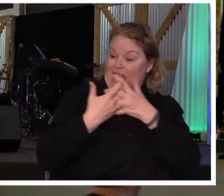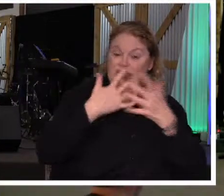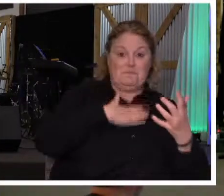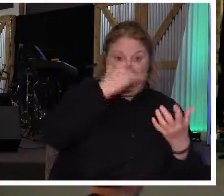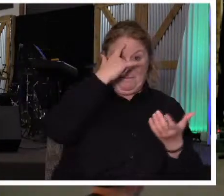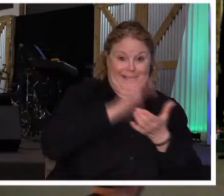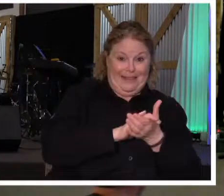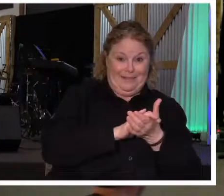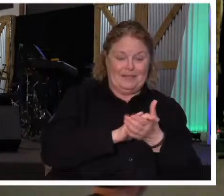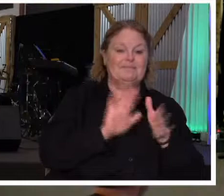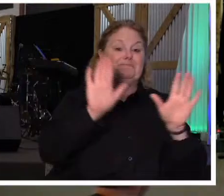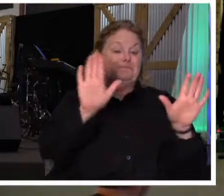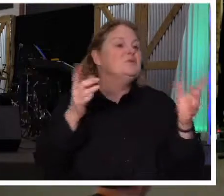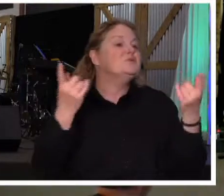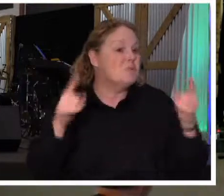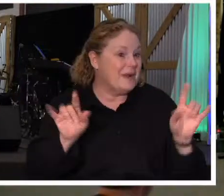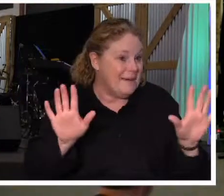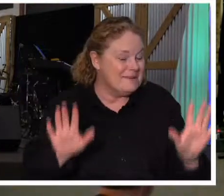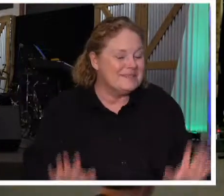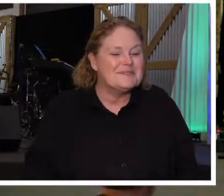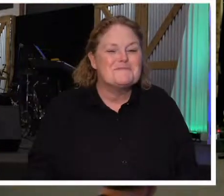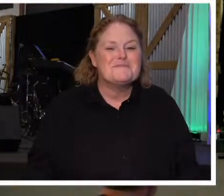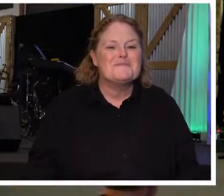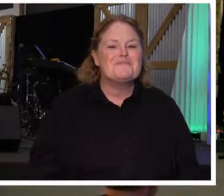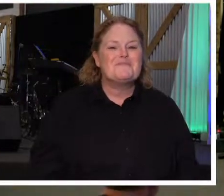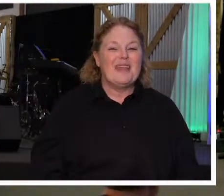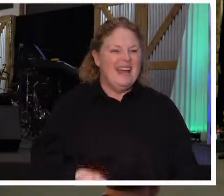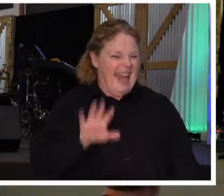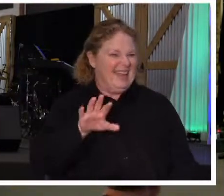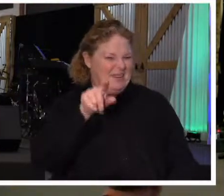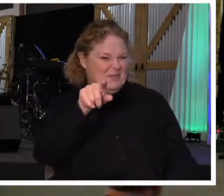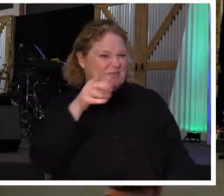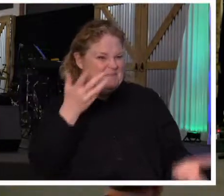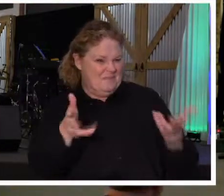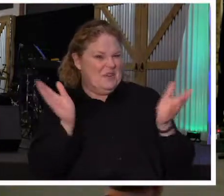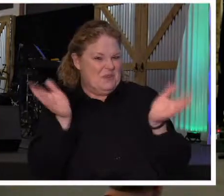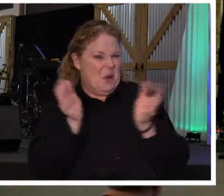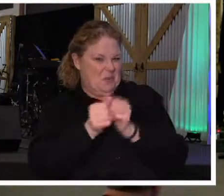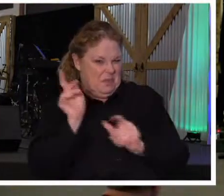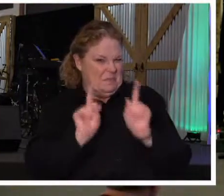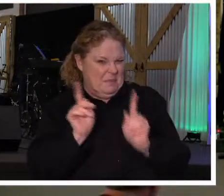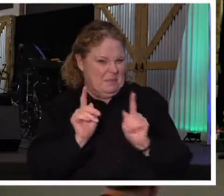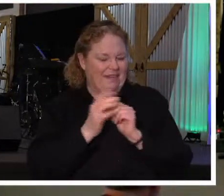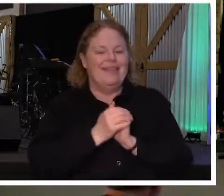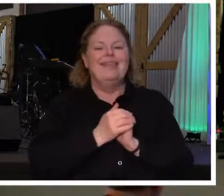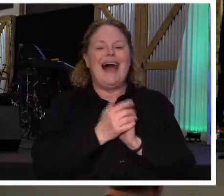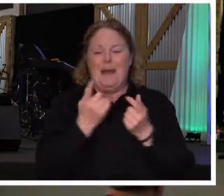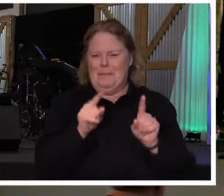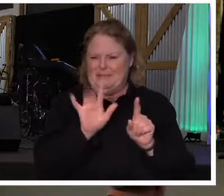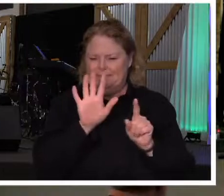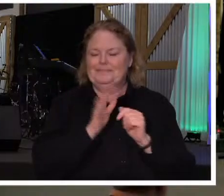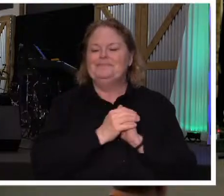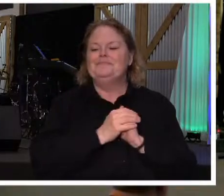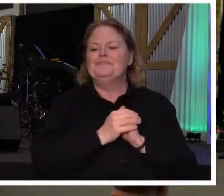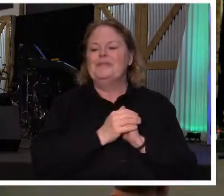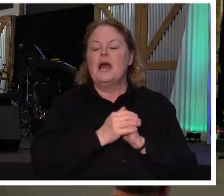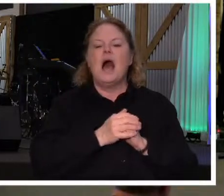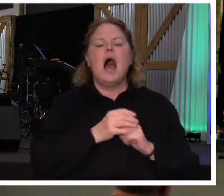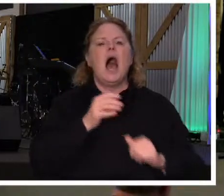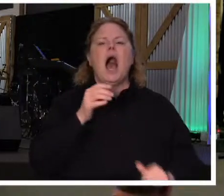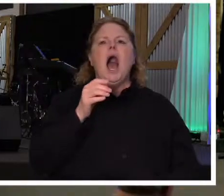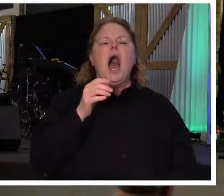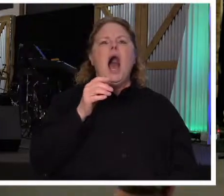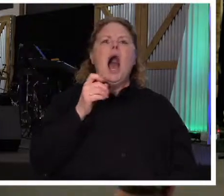plays out for many people. And in the conversations that you have had and constantly have, we hear it like this. Well, I believe